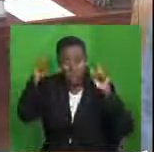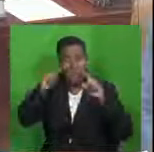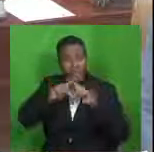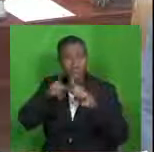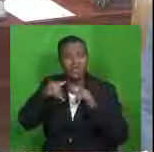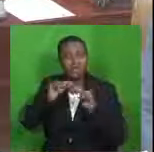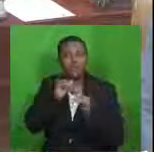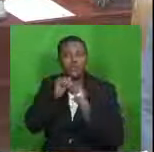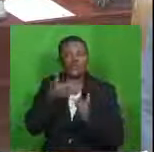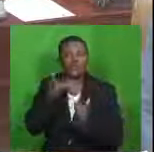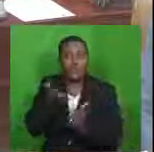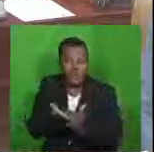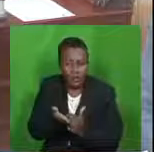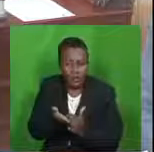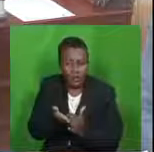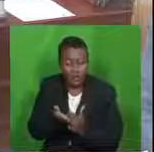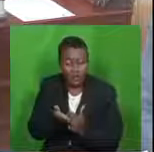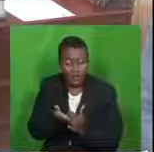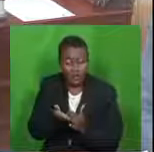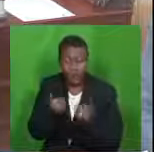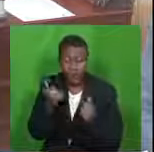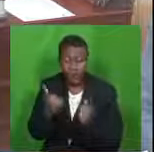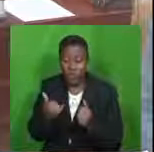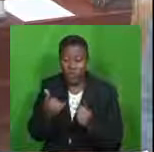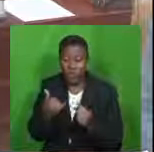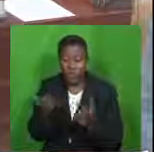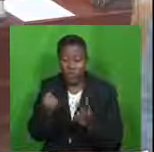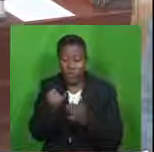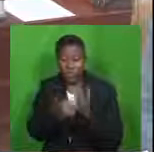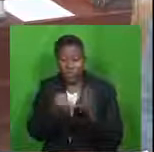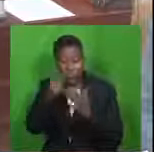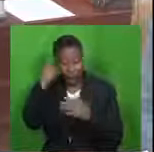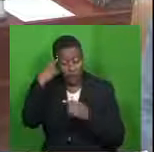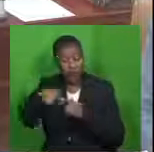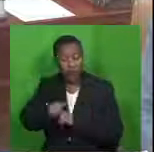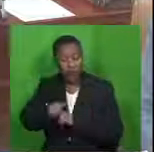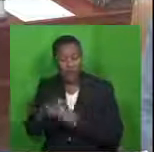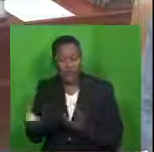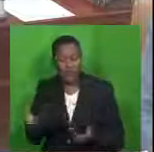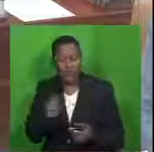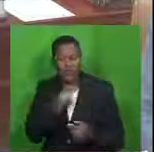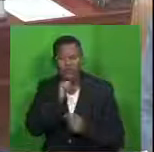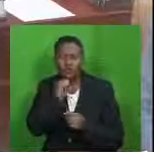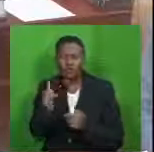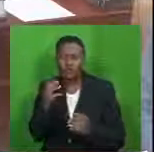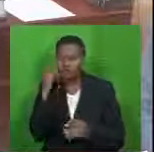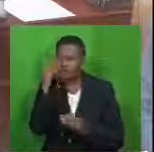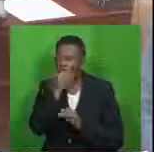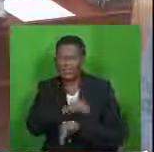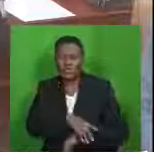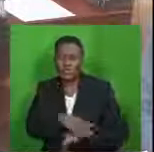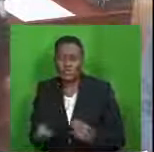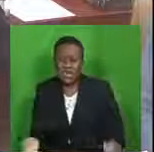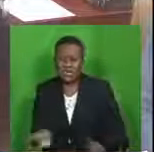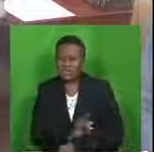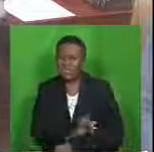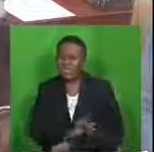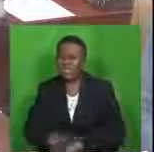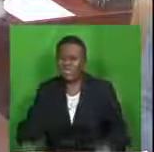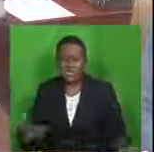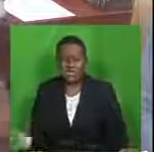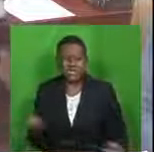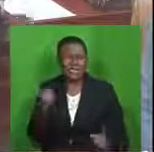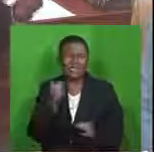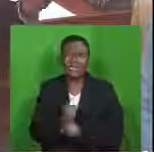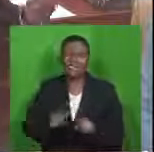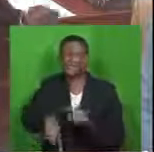The state of football development in Ghana today is abysmal, nothing more. It is nothing to be proud of, but